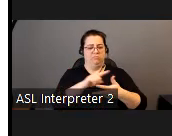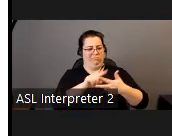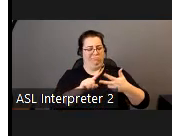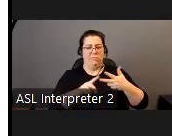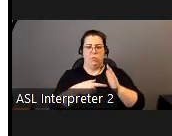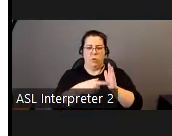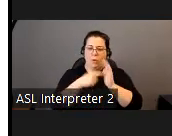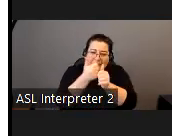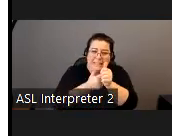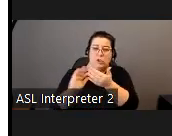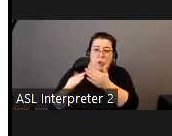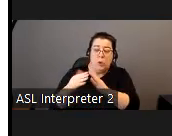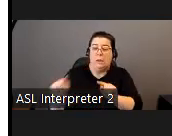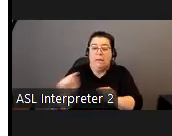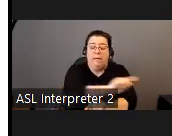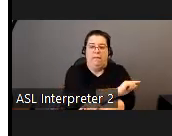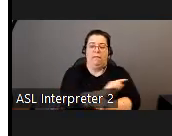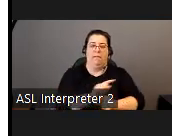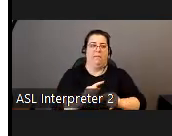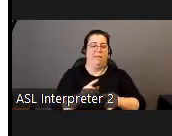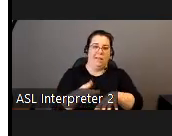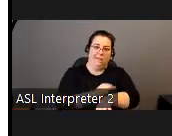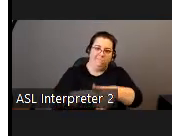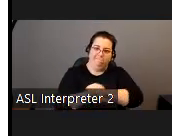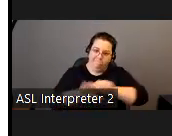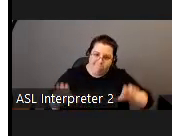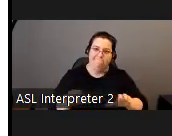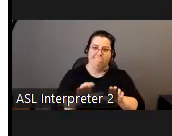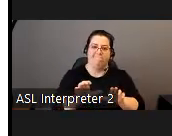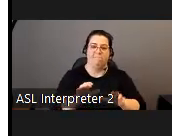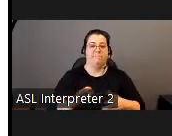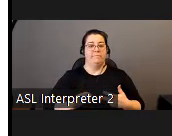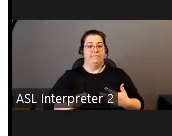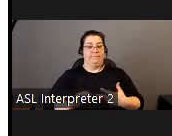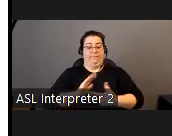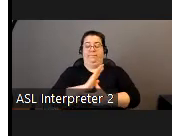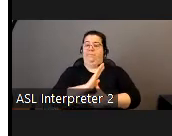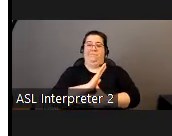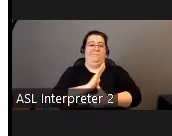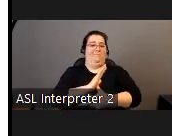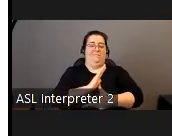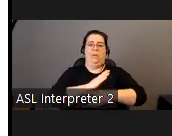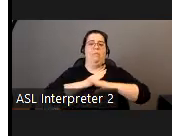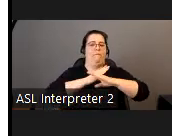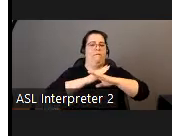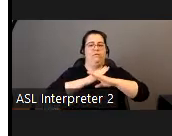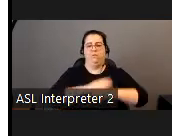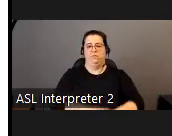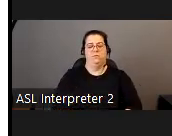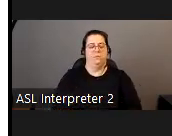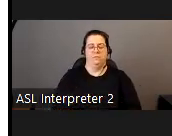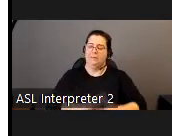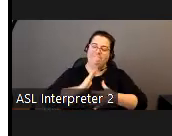in every community. We do need to prioritize prevention in every community. So what can you do in